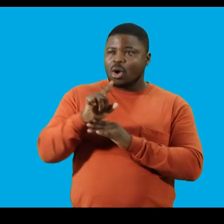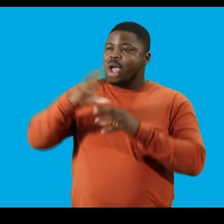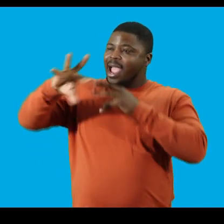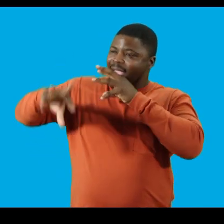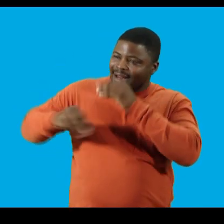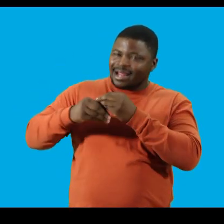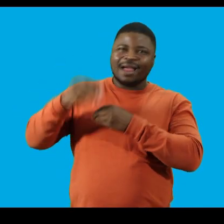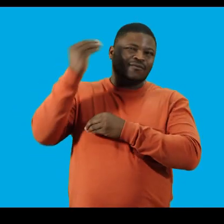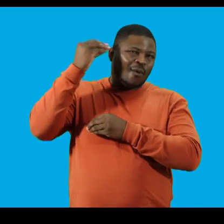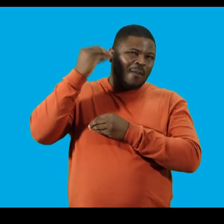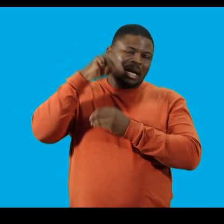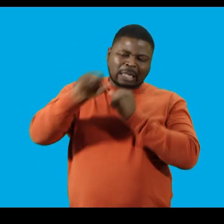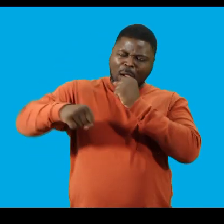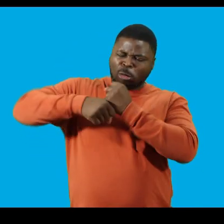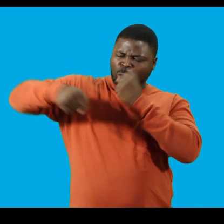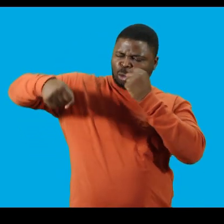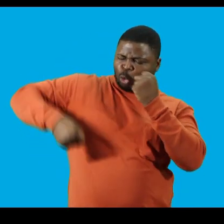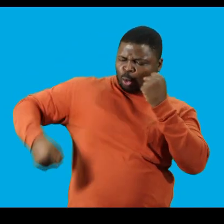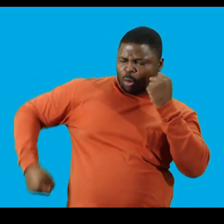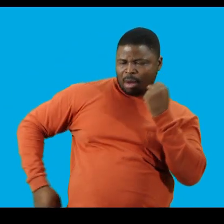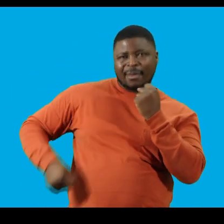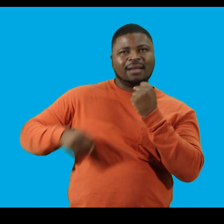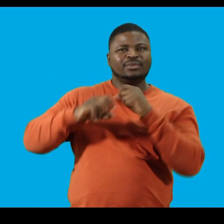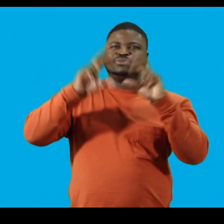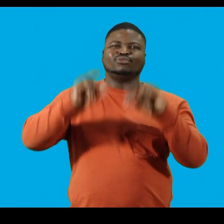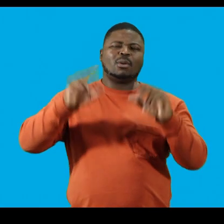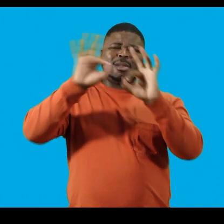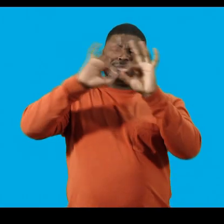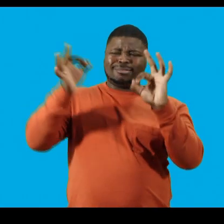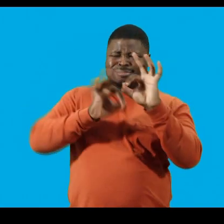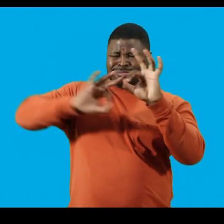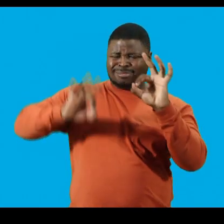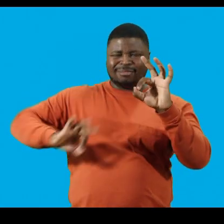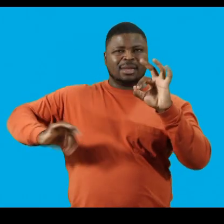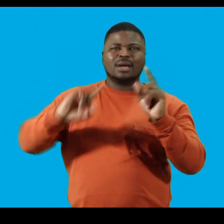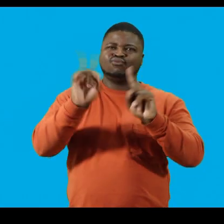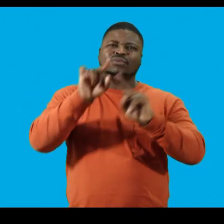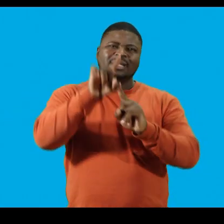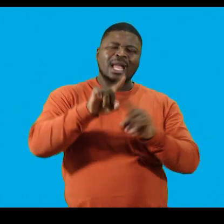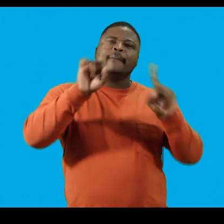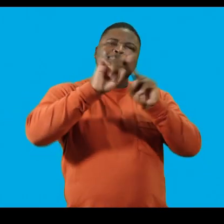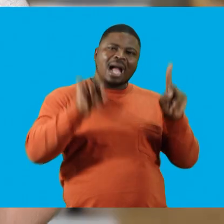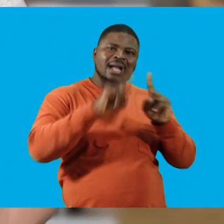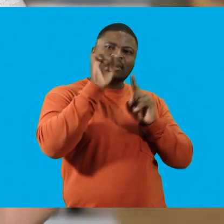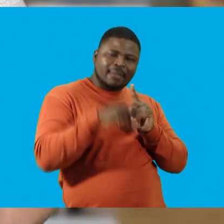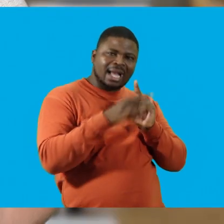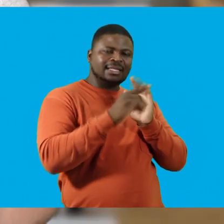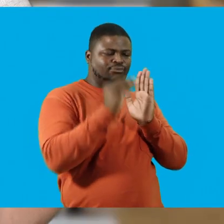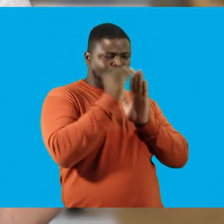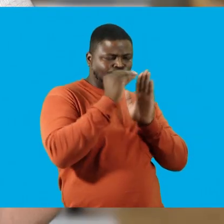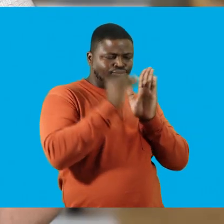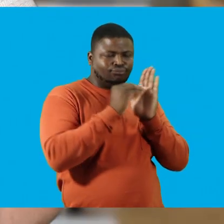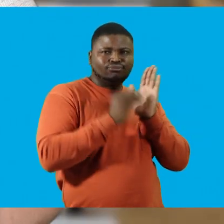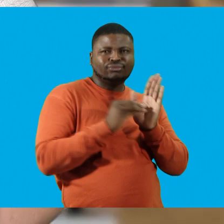no additional detail. Please remember that when you list, you only write what is asked. Don't write